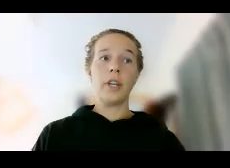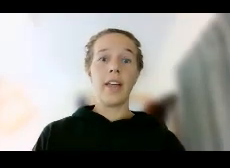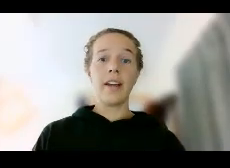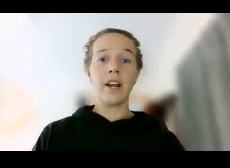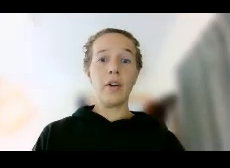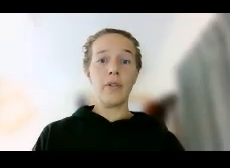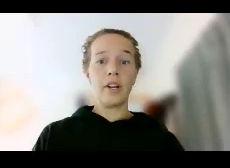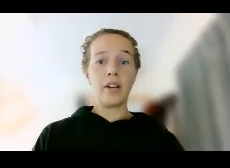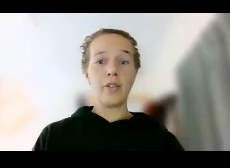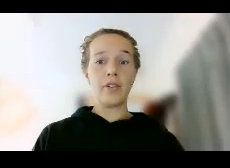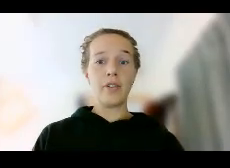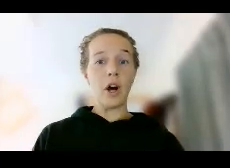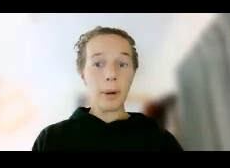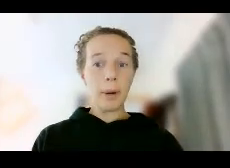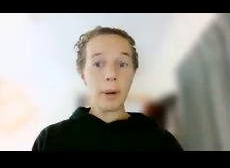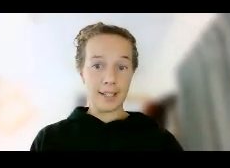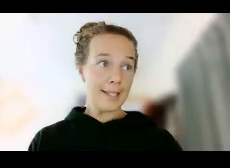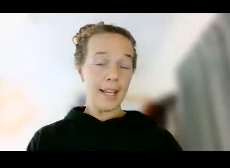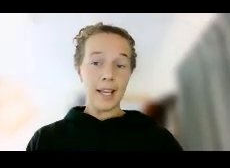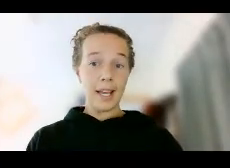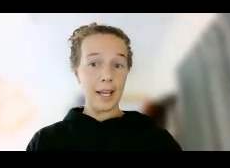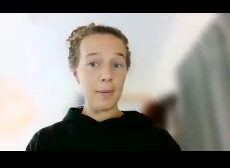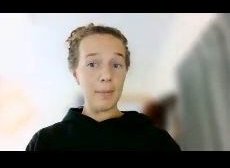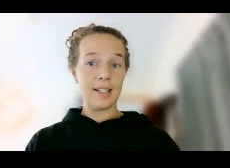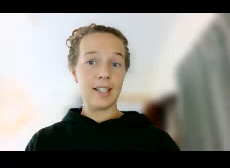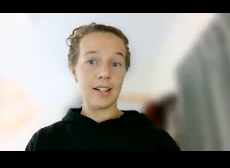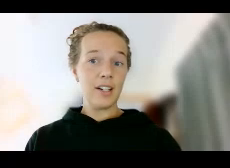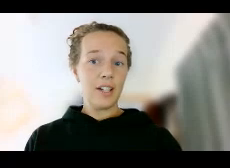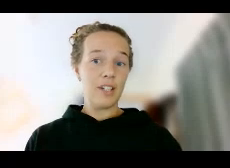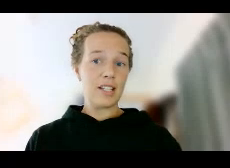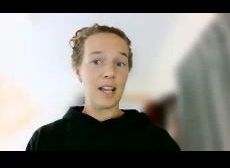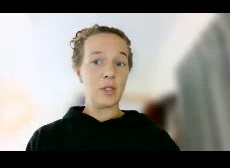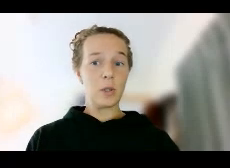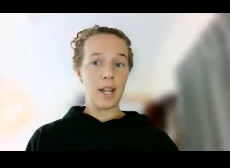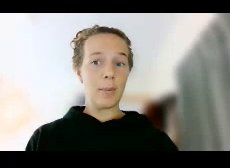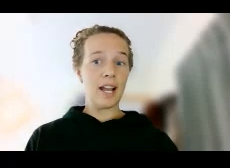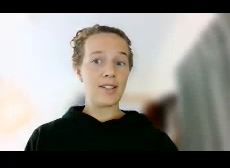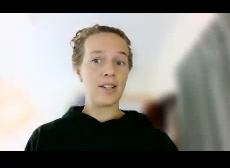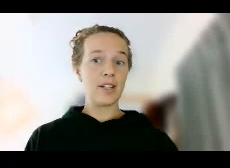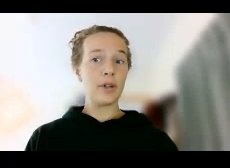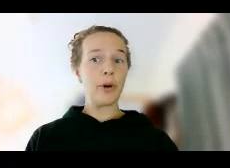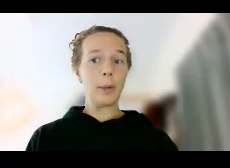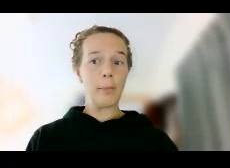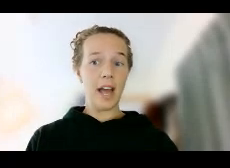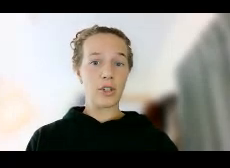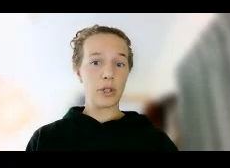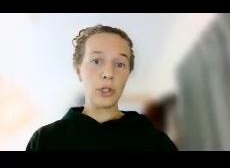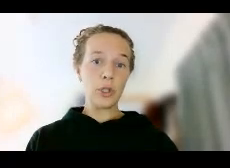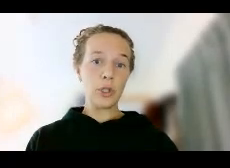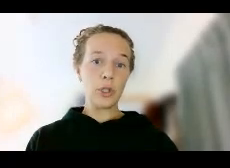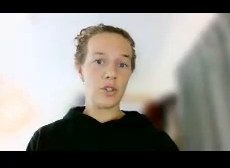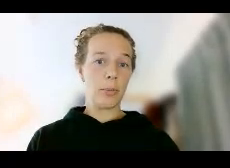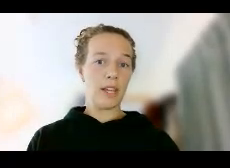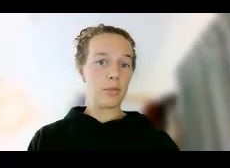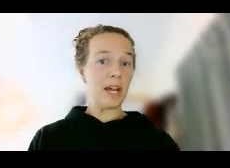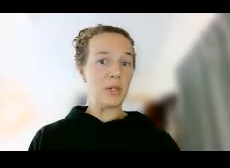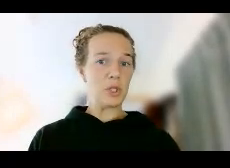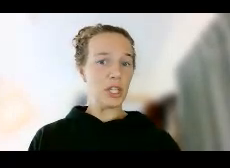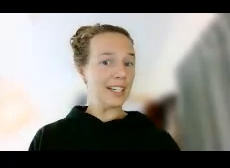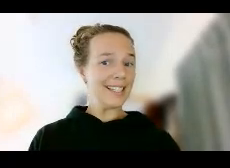So yeah, together with our many partners listed here, we decided to stabilize the eroding backshore